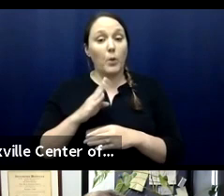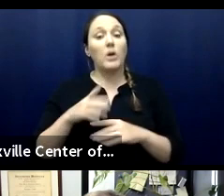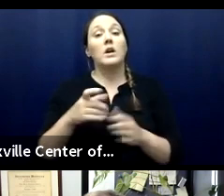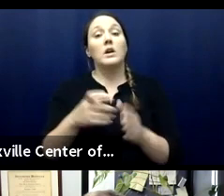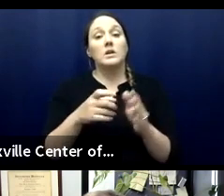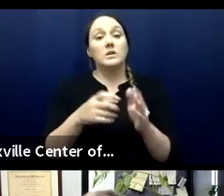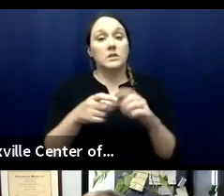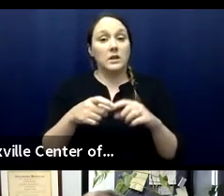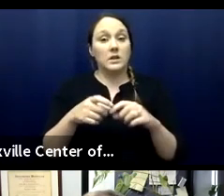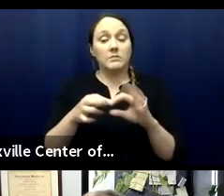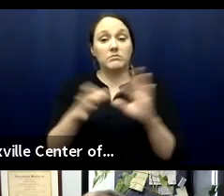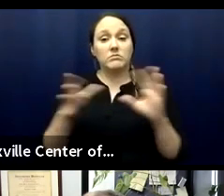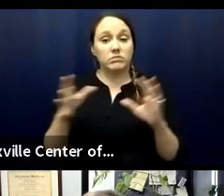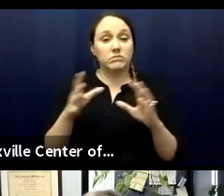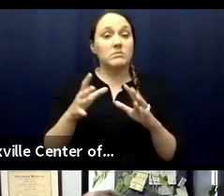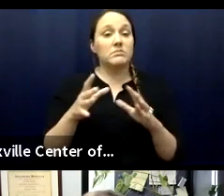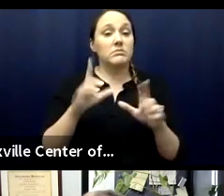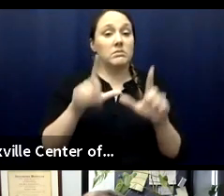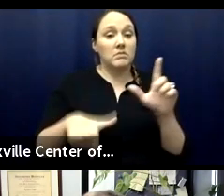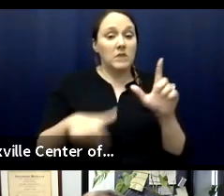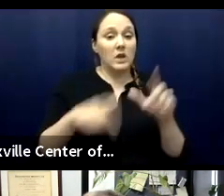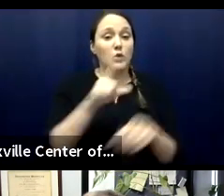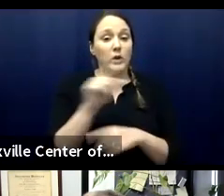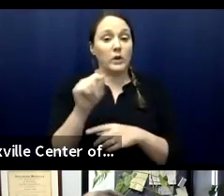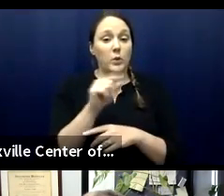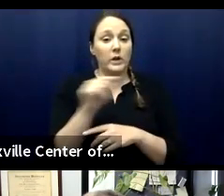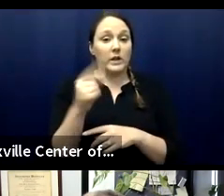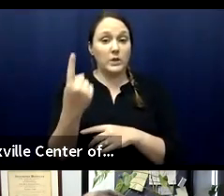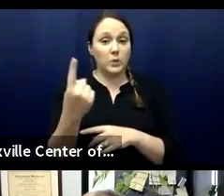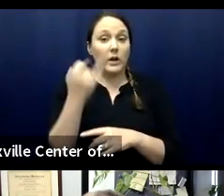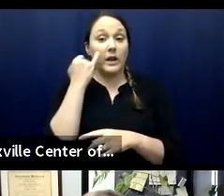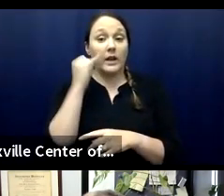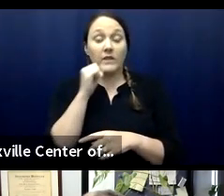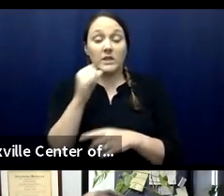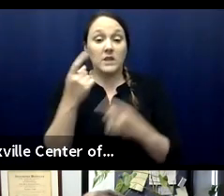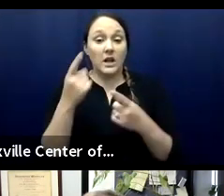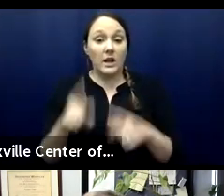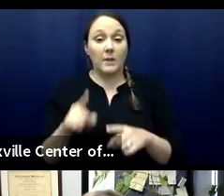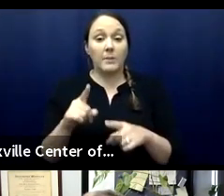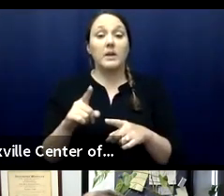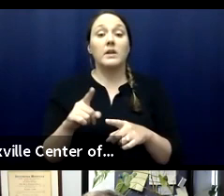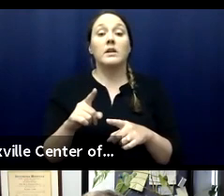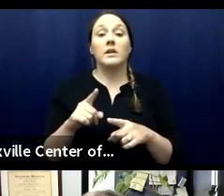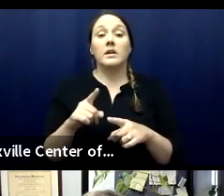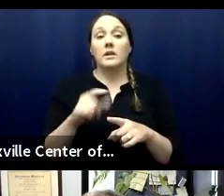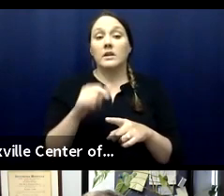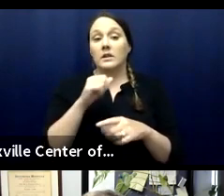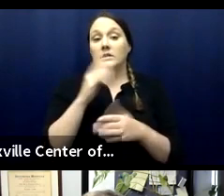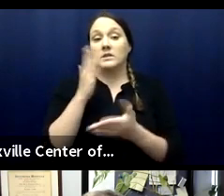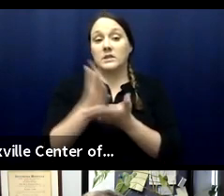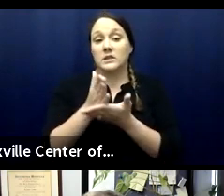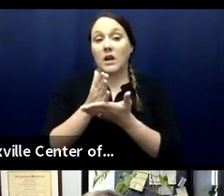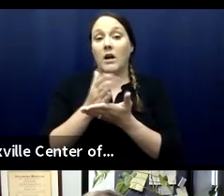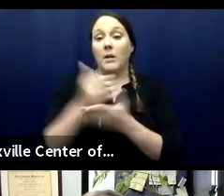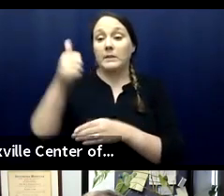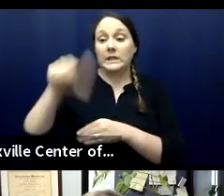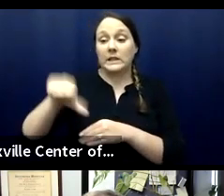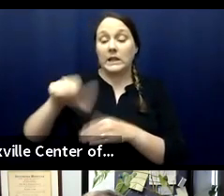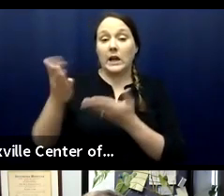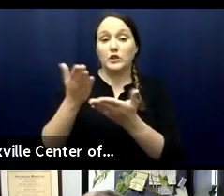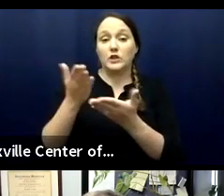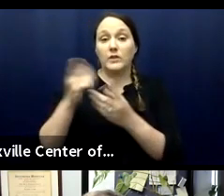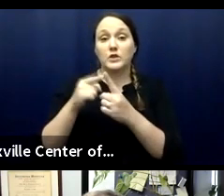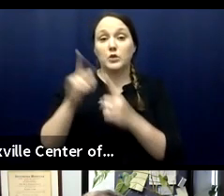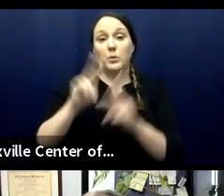Regulation 2020-1, and if that is not done, to denounce denying services to those that cannot, should not, and will not be